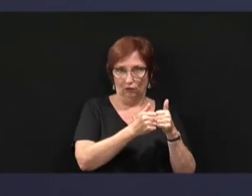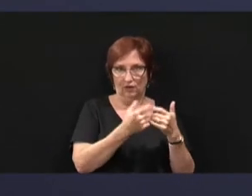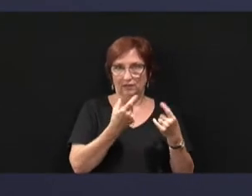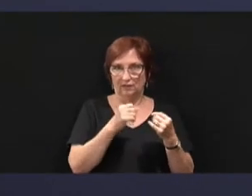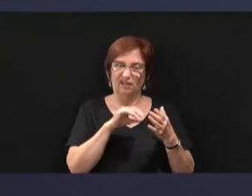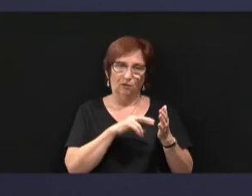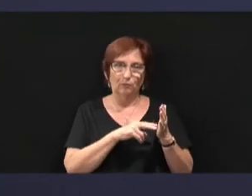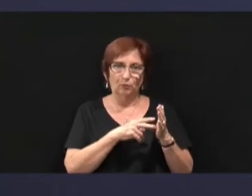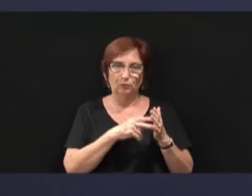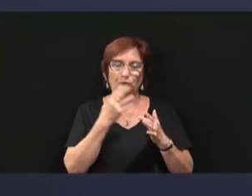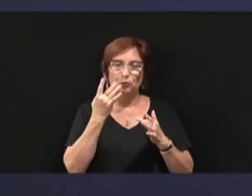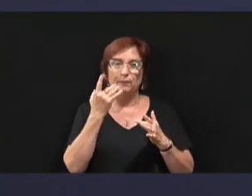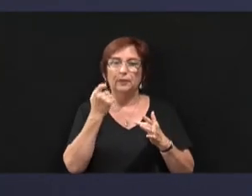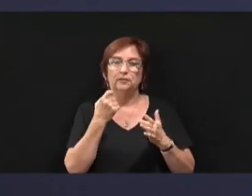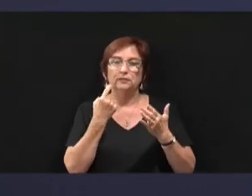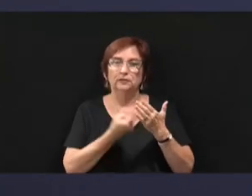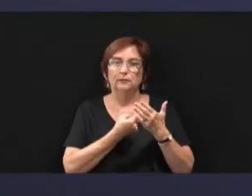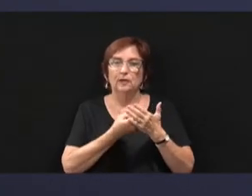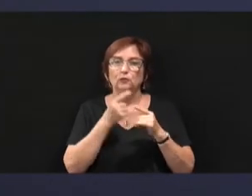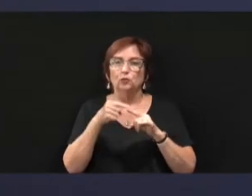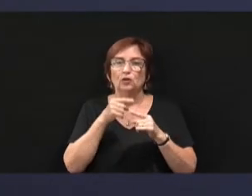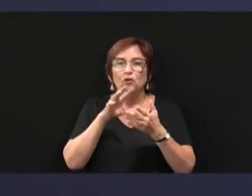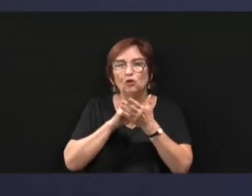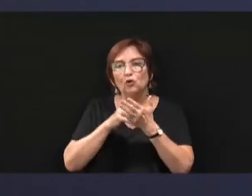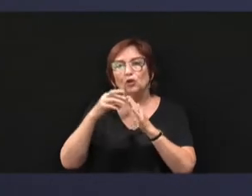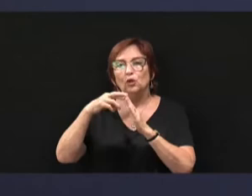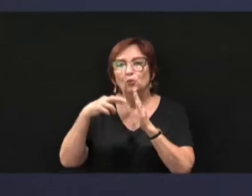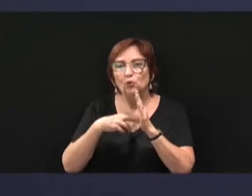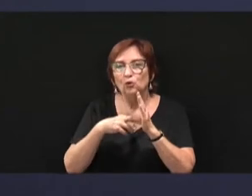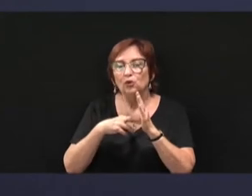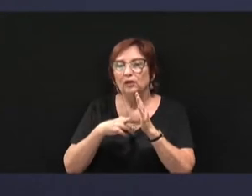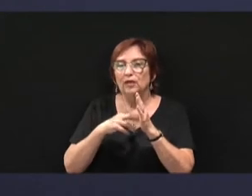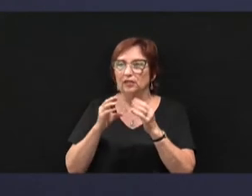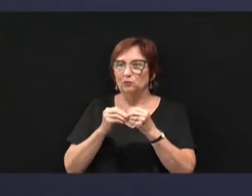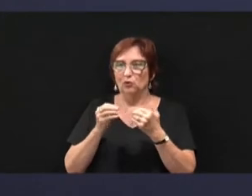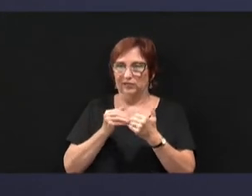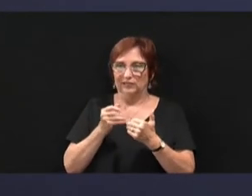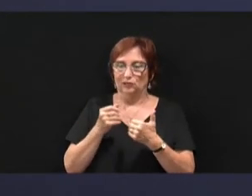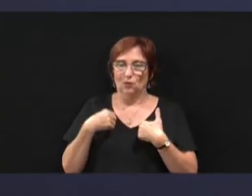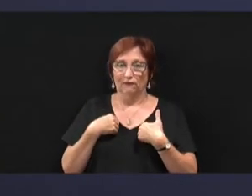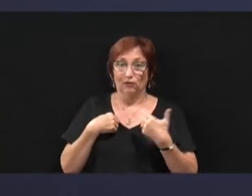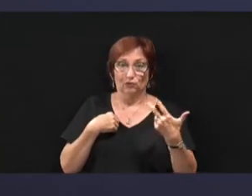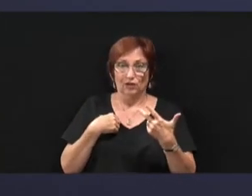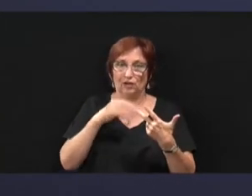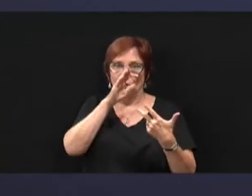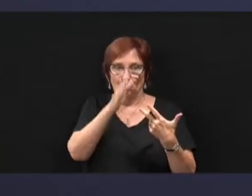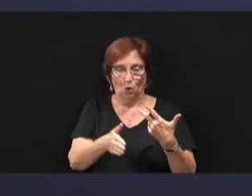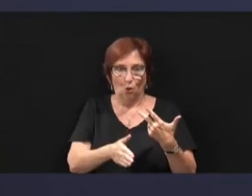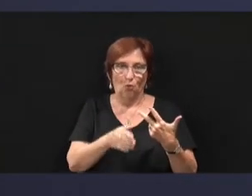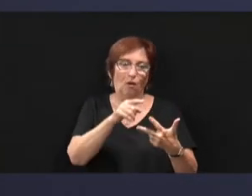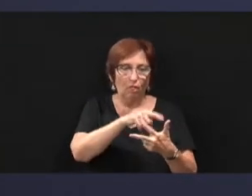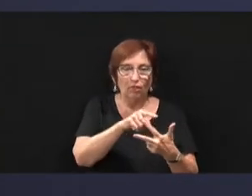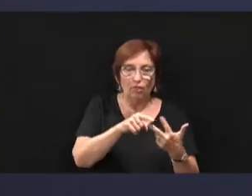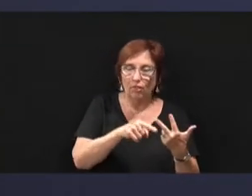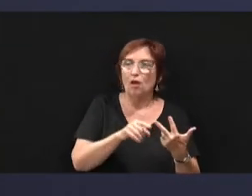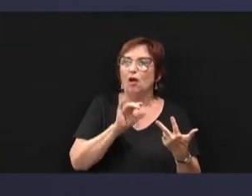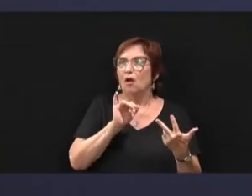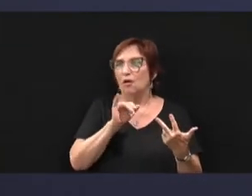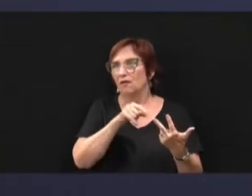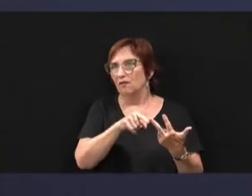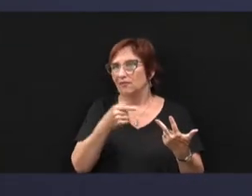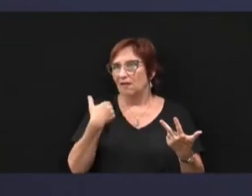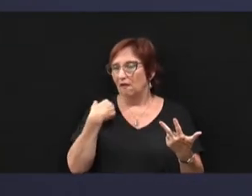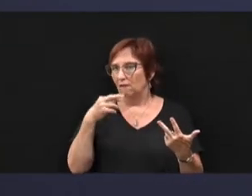because sometimes when you're learning rules, it's easier if you have three in a row that you're learning the rules for and you know that has the rules. Do we want to have them take